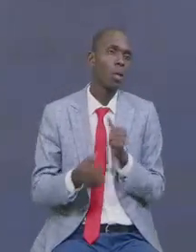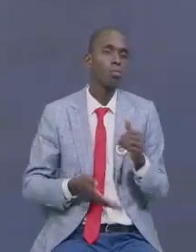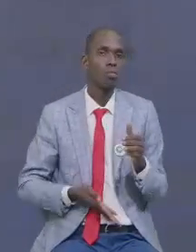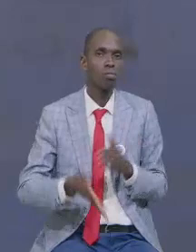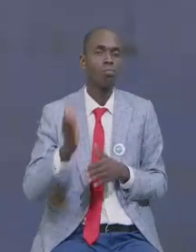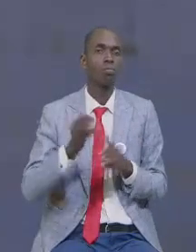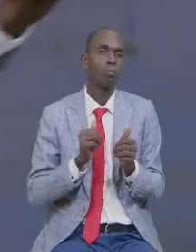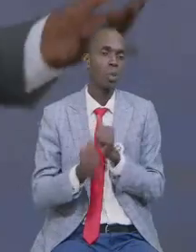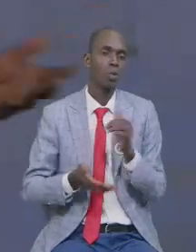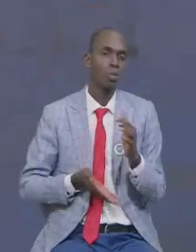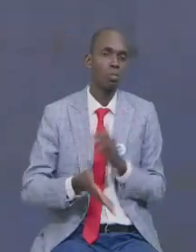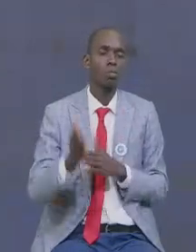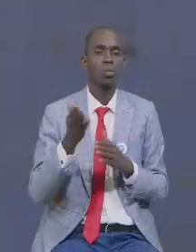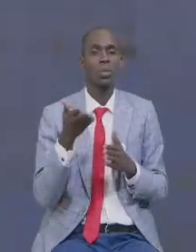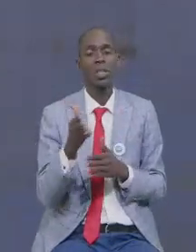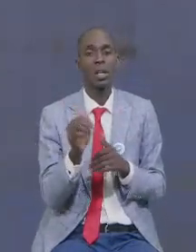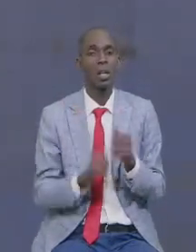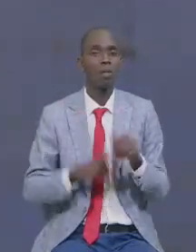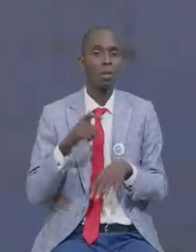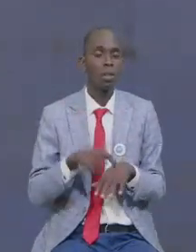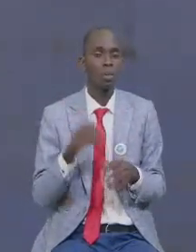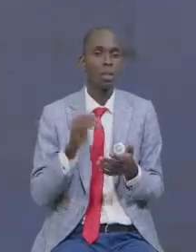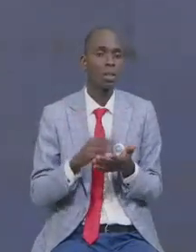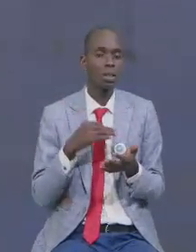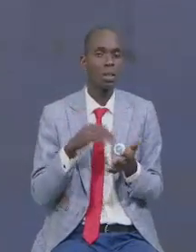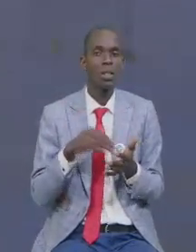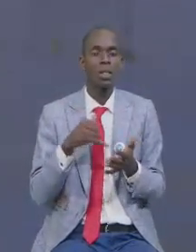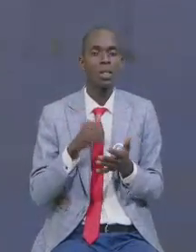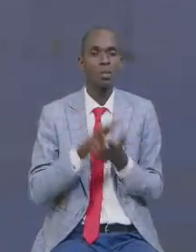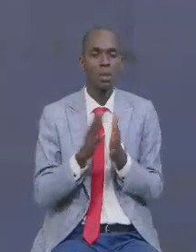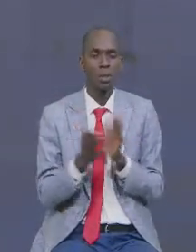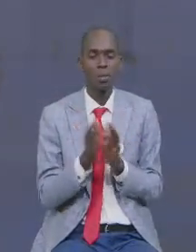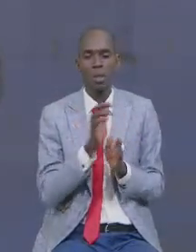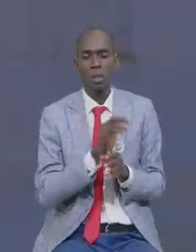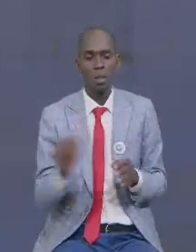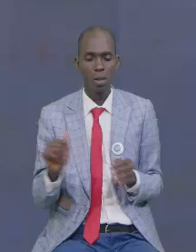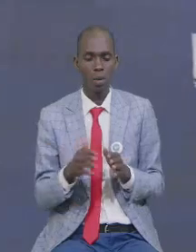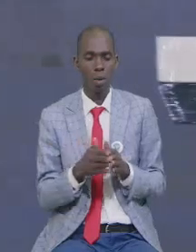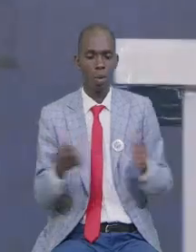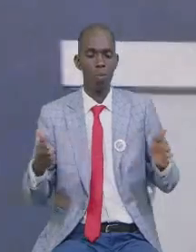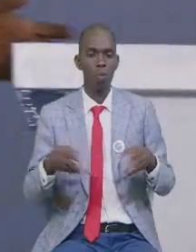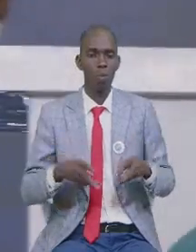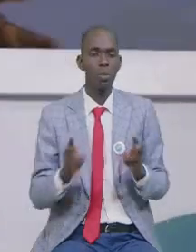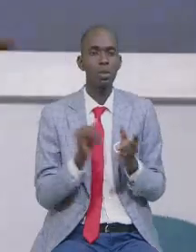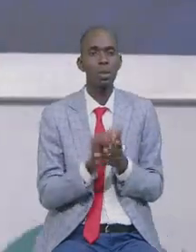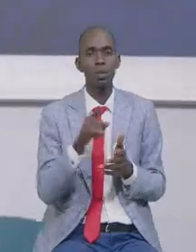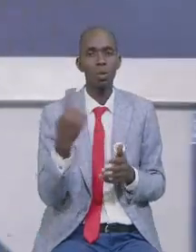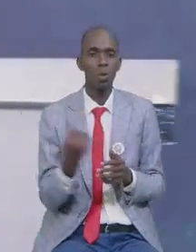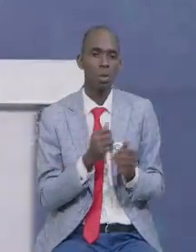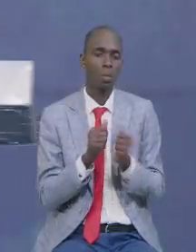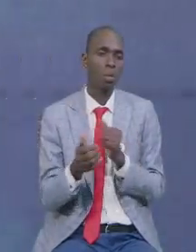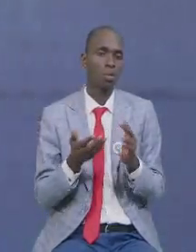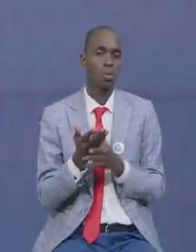that again. It's become a beating path that you always go through. There are people where I'm going